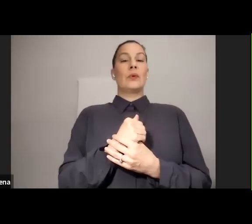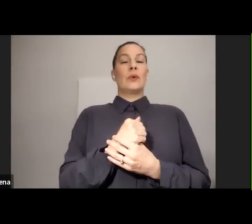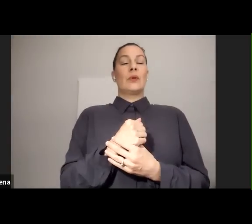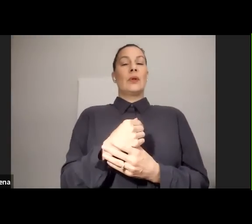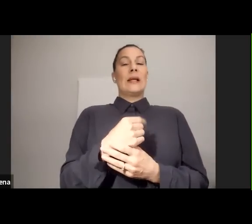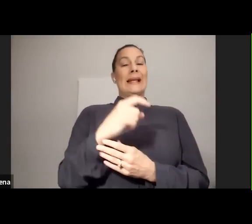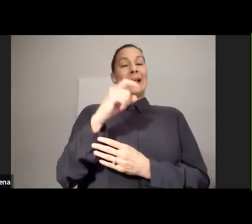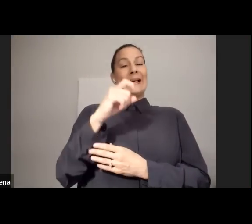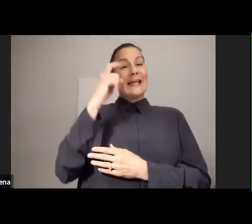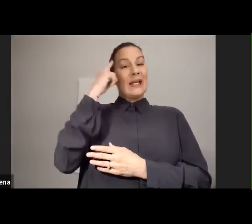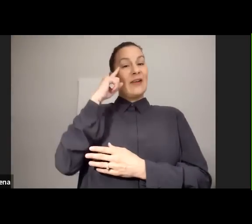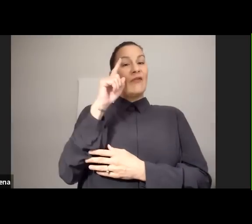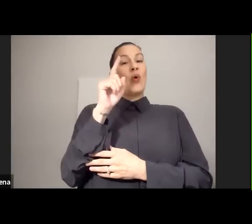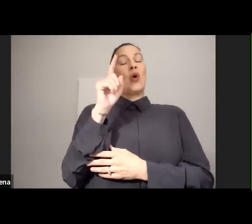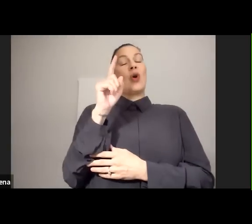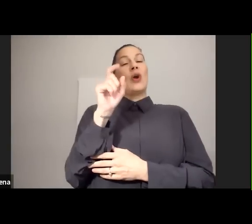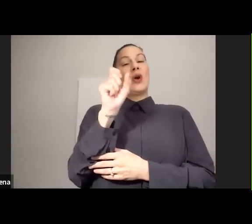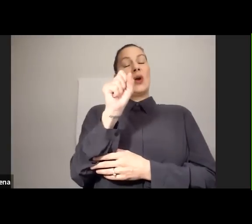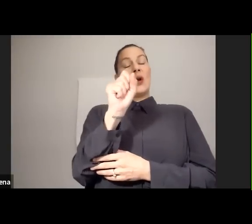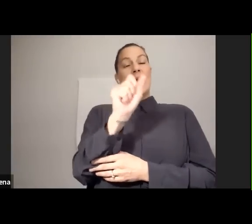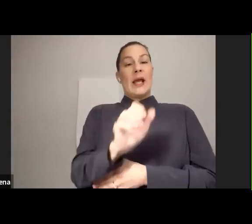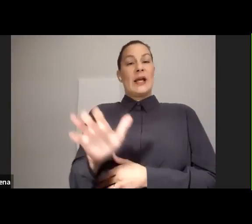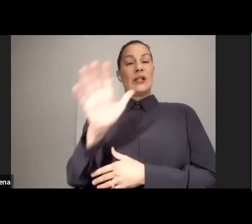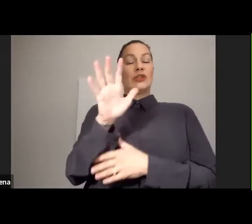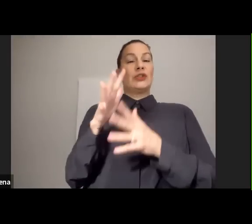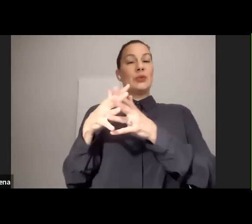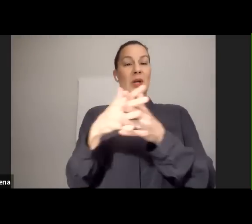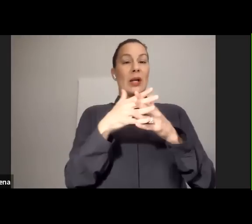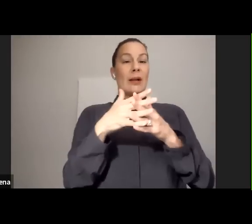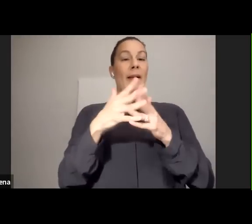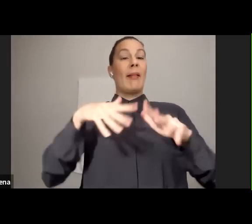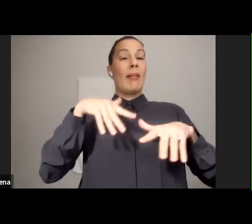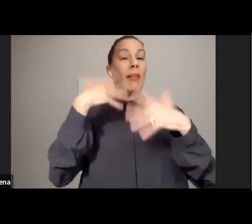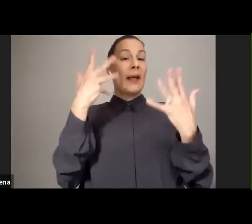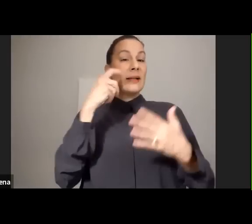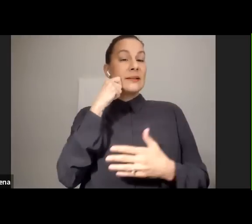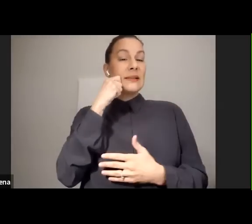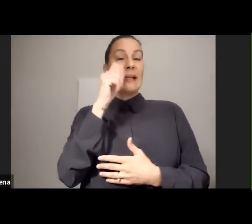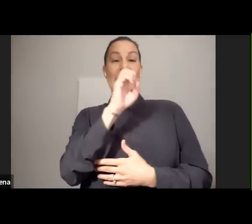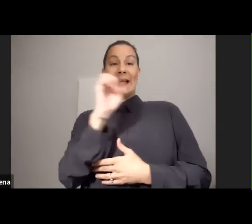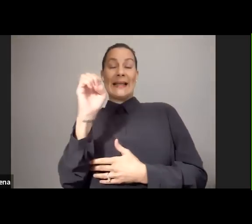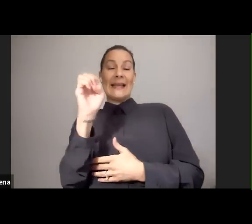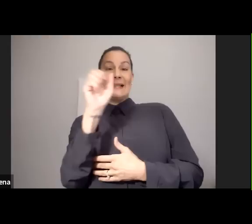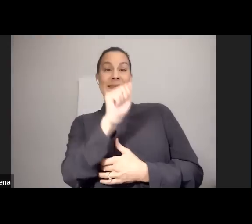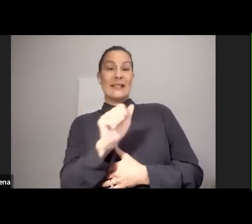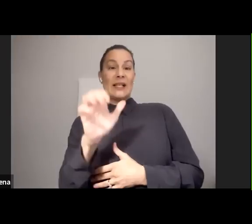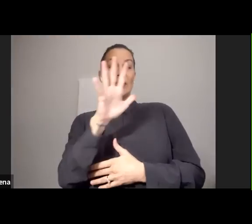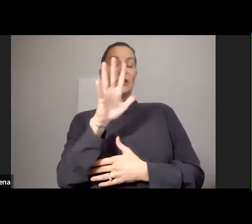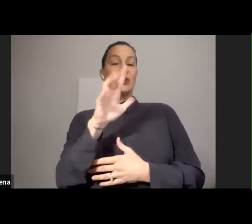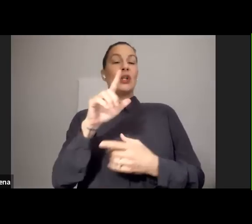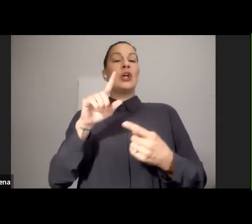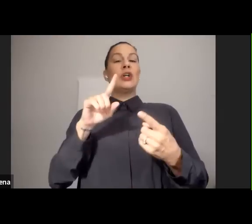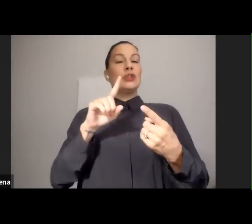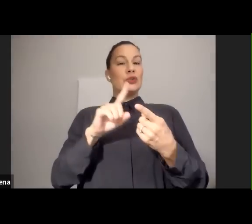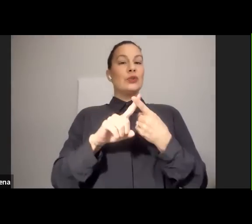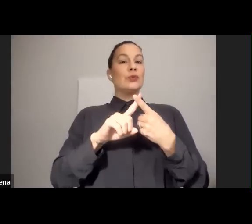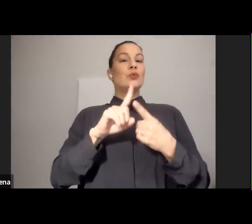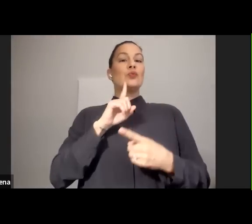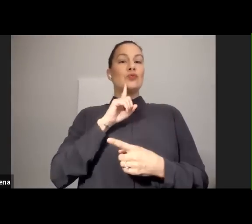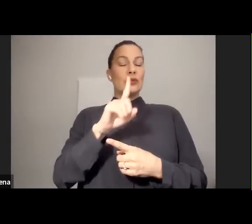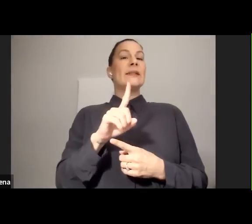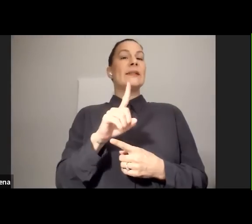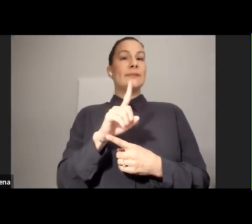Americans, but specifically, light-skinned East Asians like me to radicalize. There's